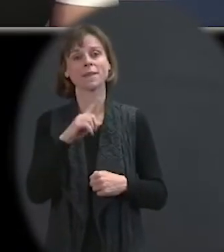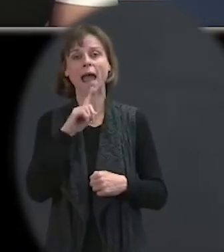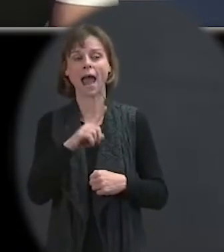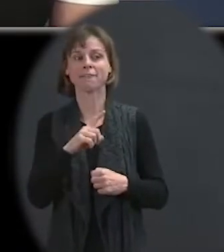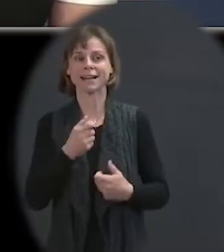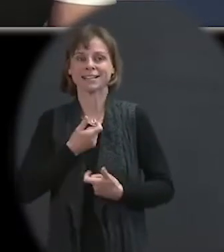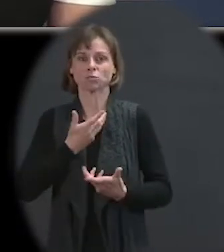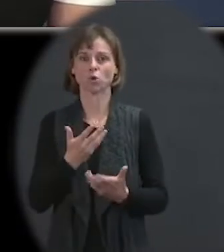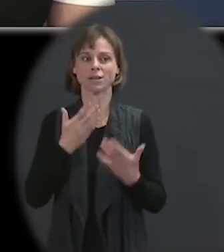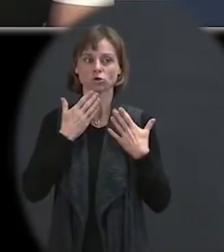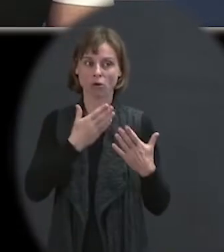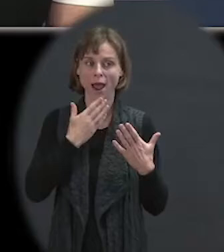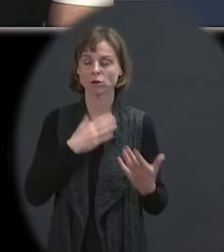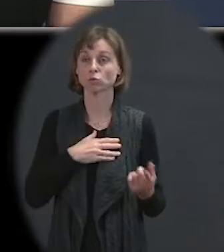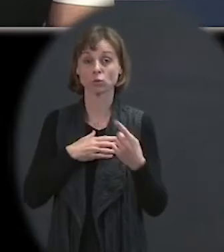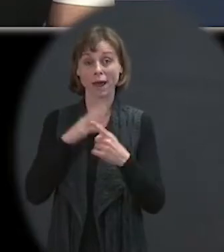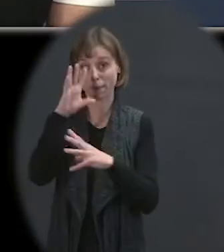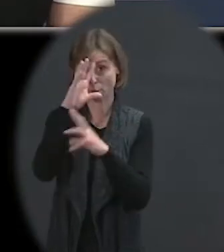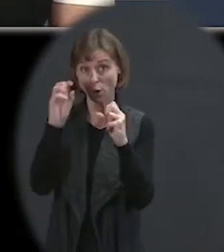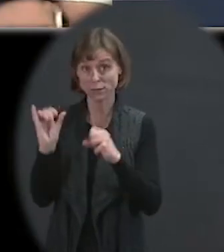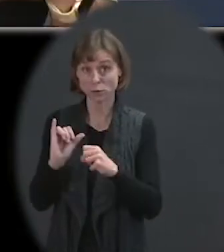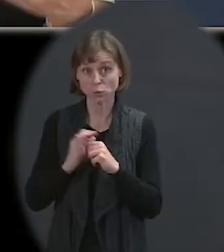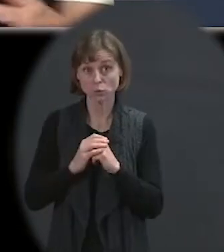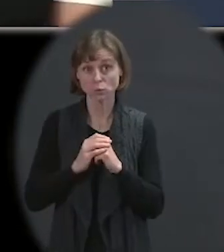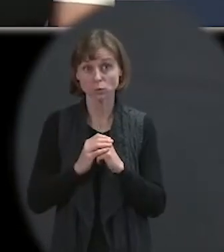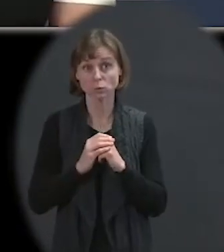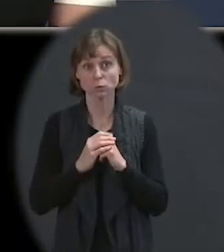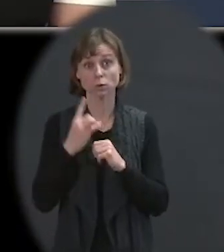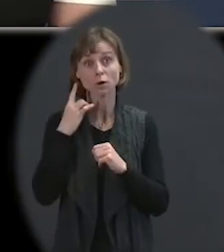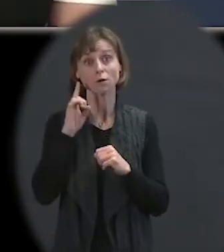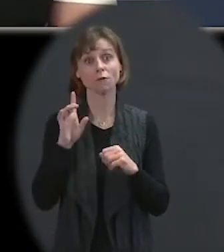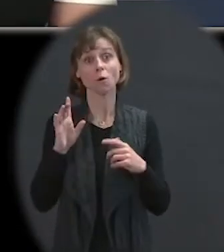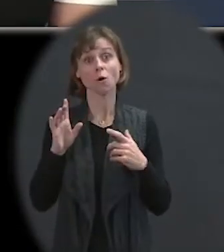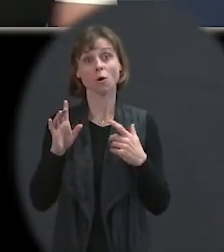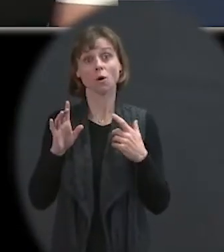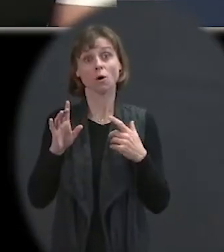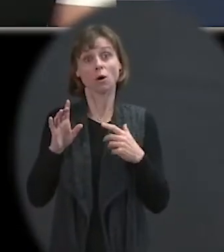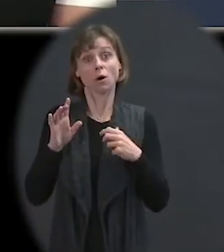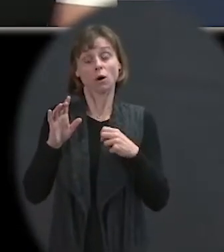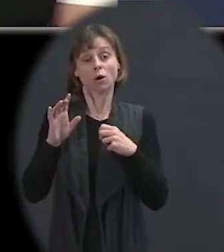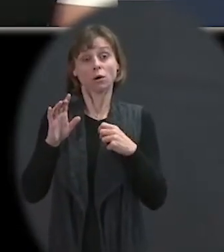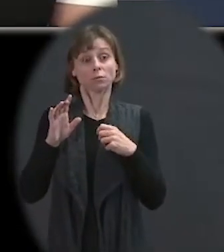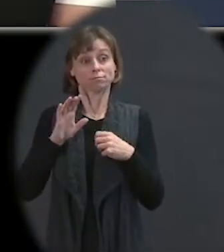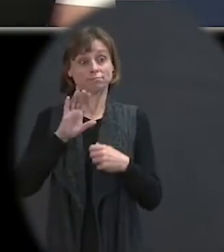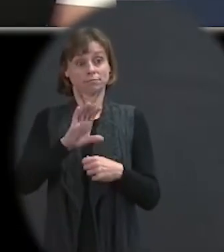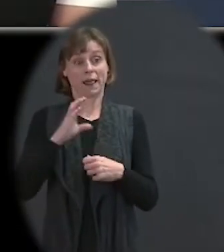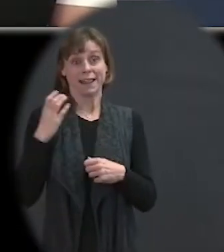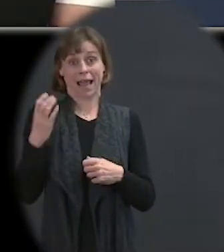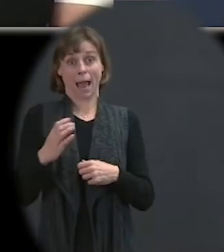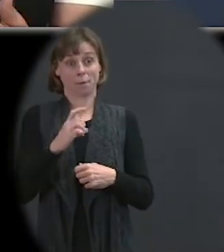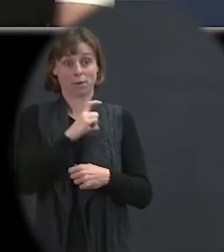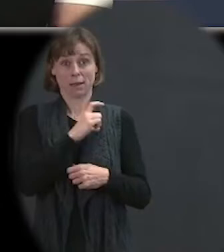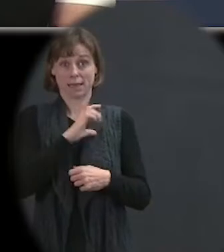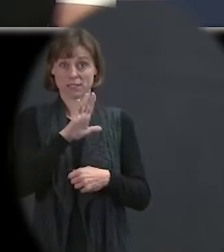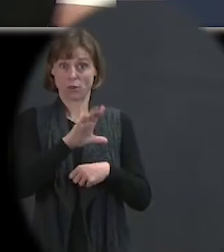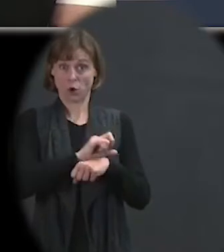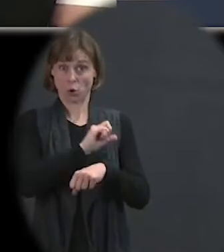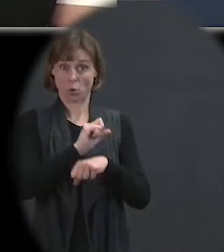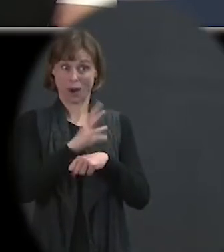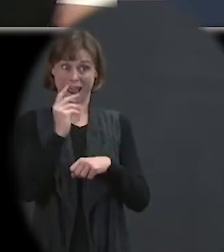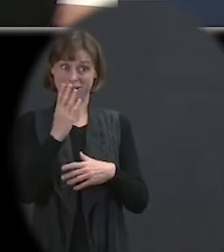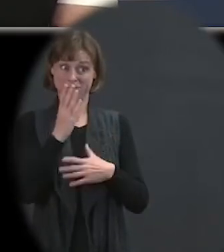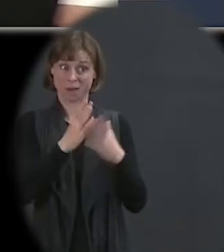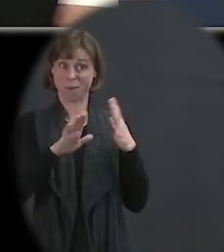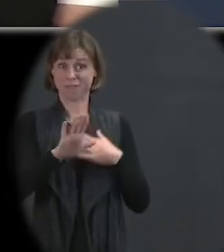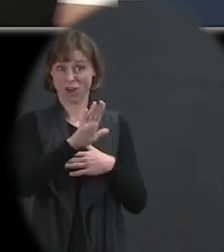gratitude, as has the president, for the work of the members of the Capitol Police and the sacrifices, of course, some made,